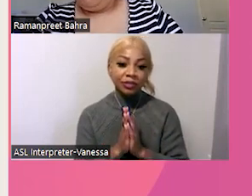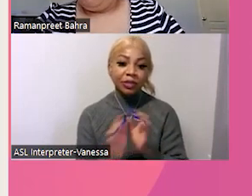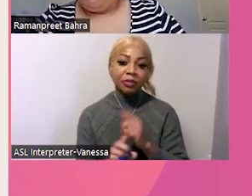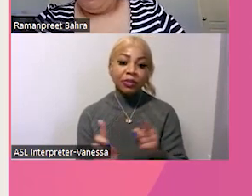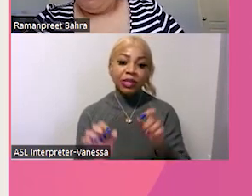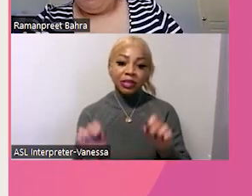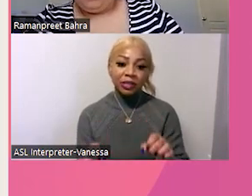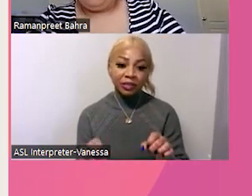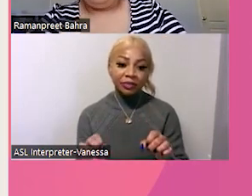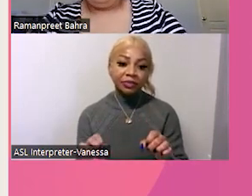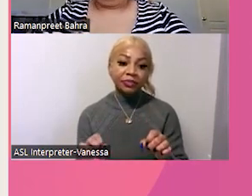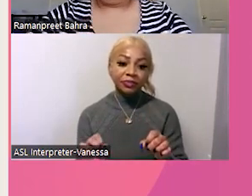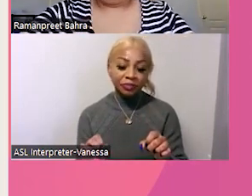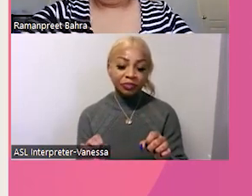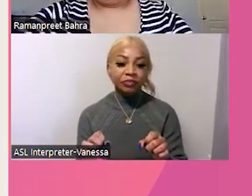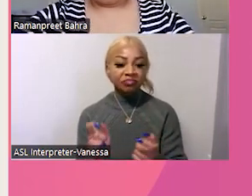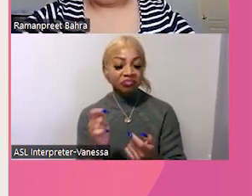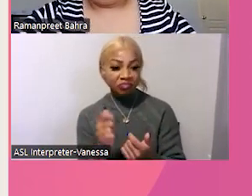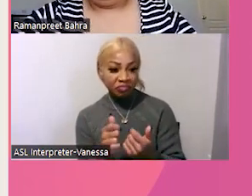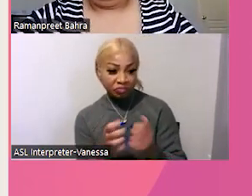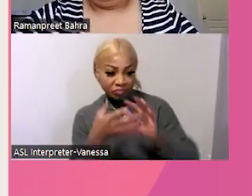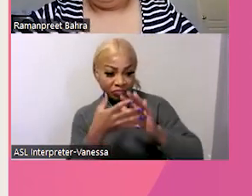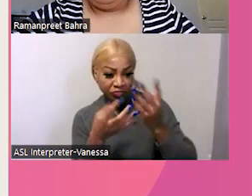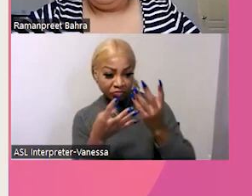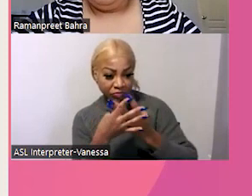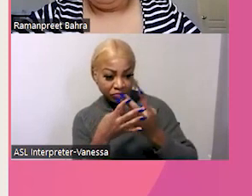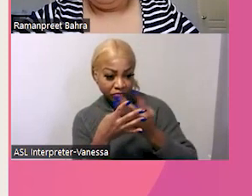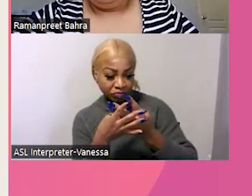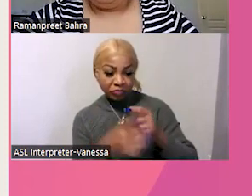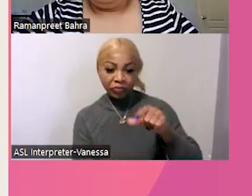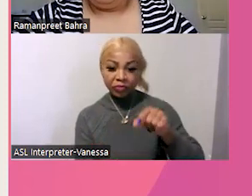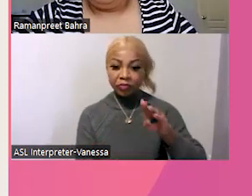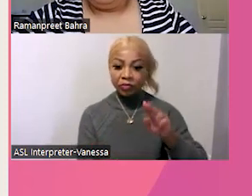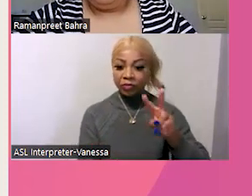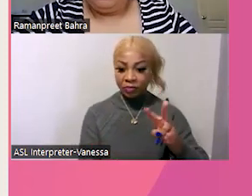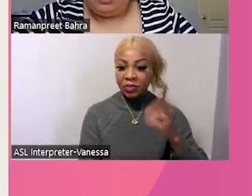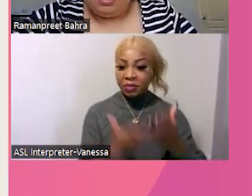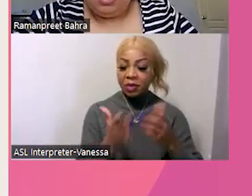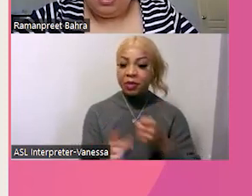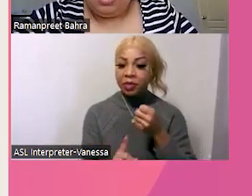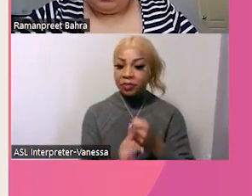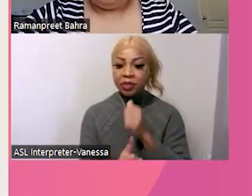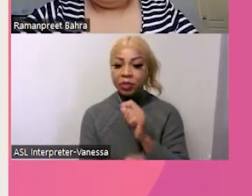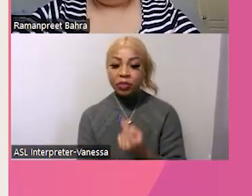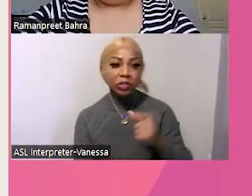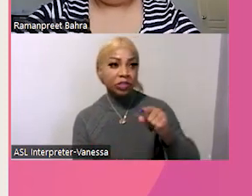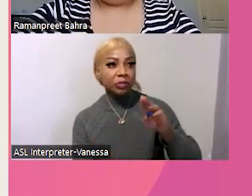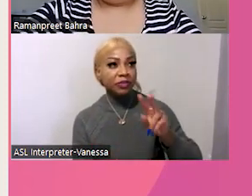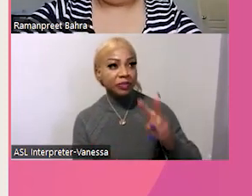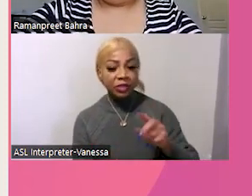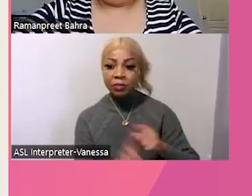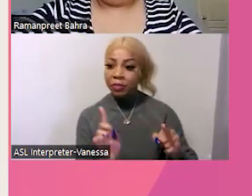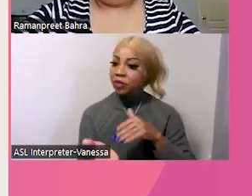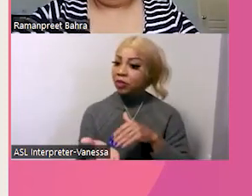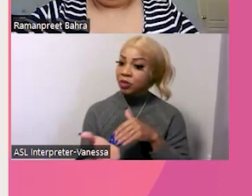out other components of your life, like gender-based violence, that might be contributing, not just gender-based violence, right? Like, our doctors are there